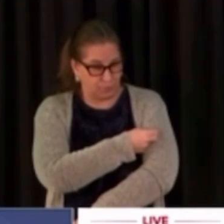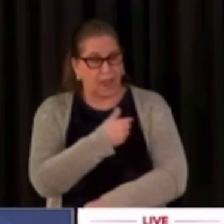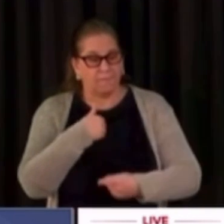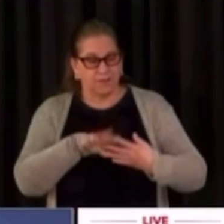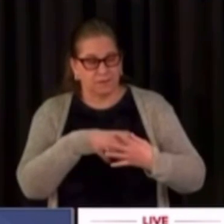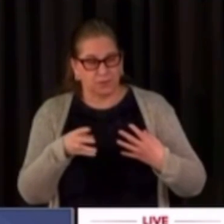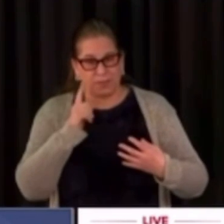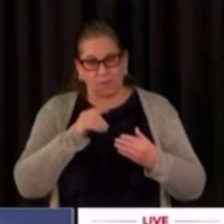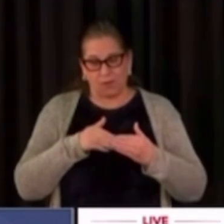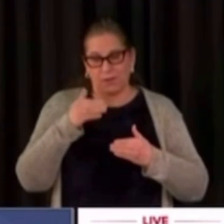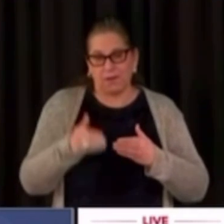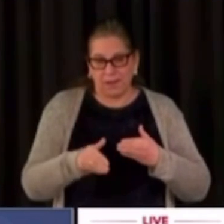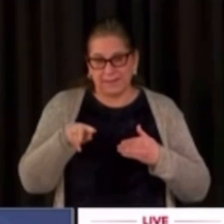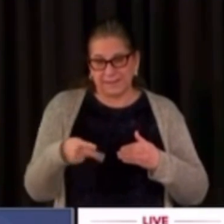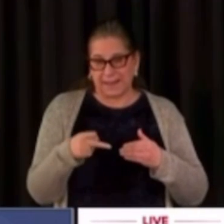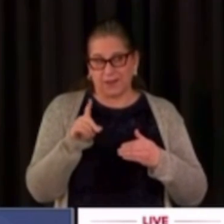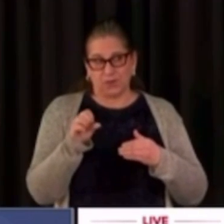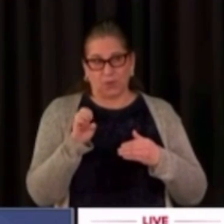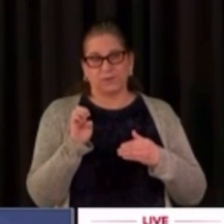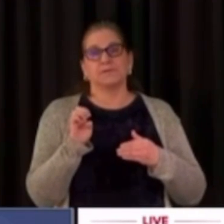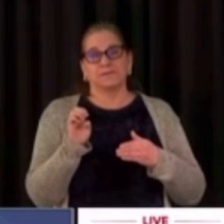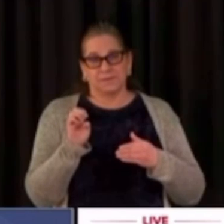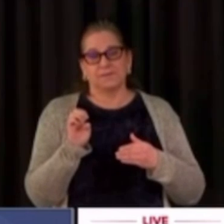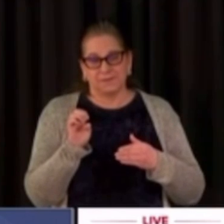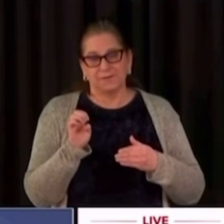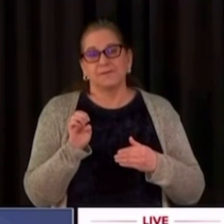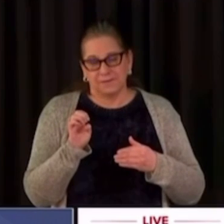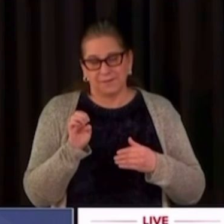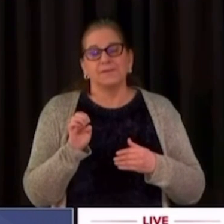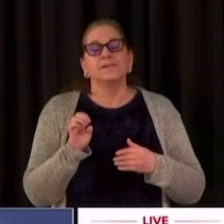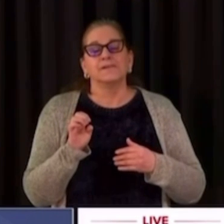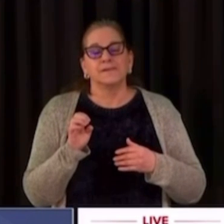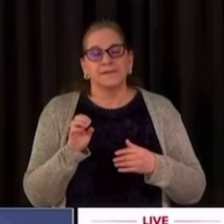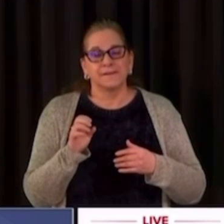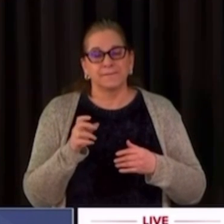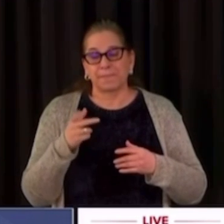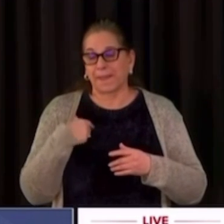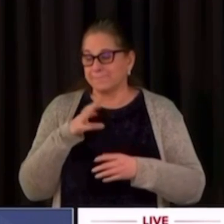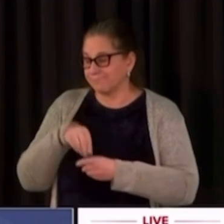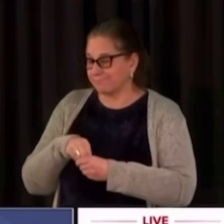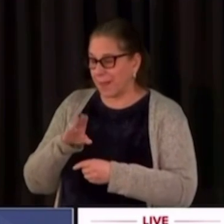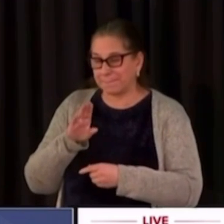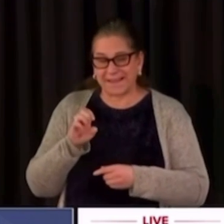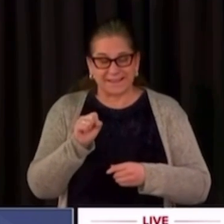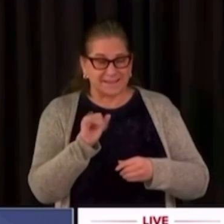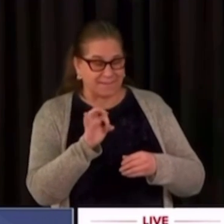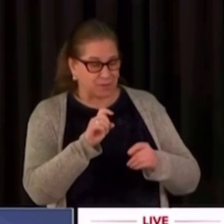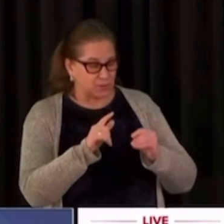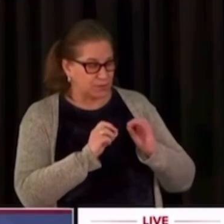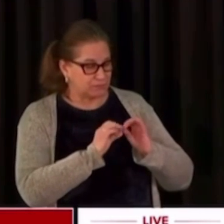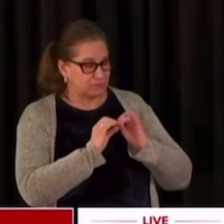have received your second dose, you go back into the VSafe system, and it starts checking on you every day again. And